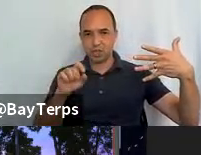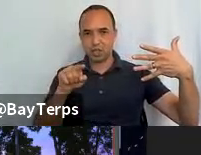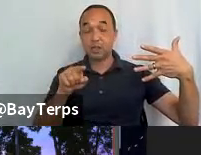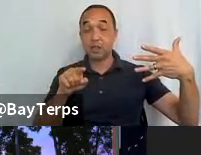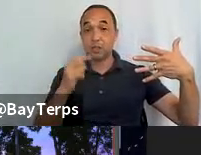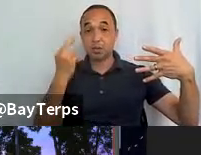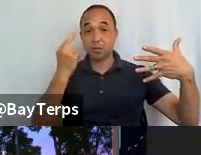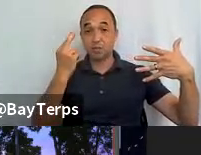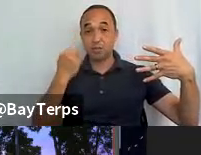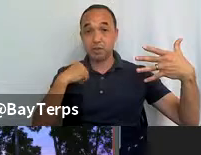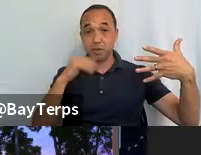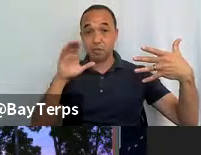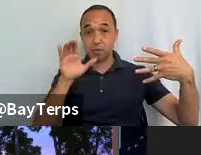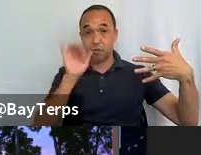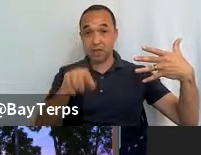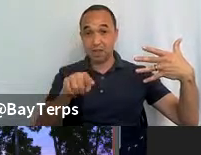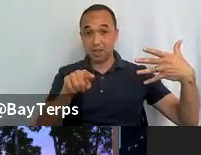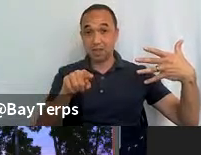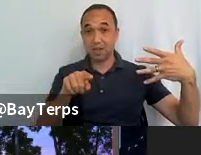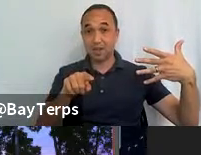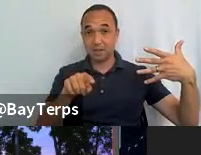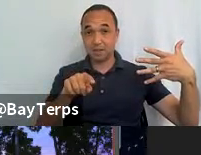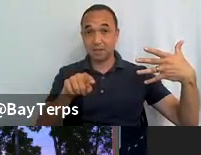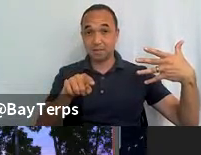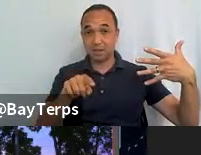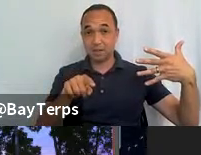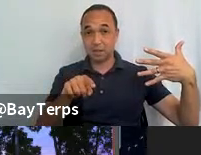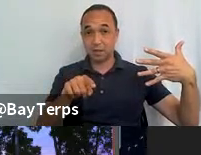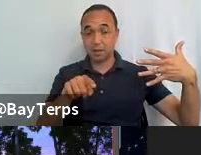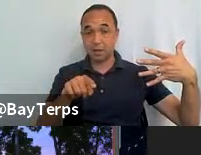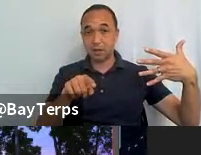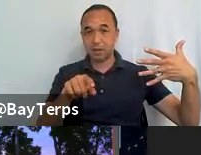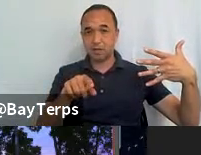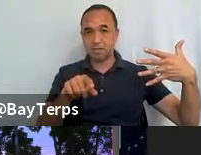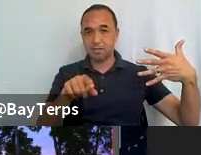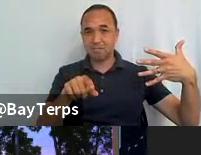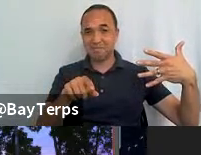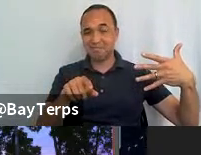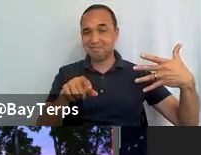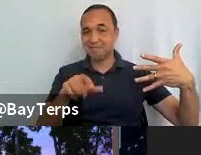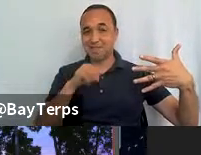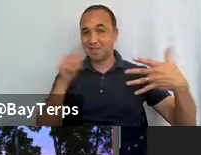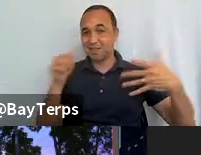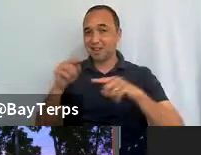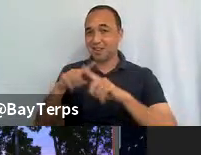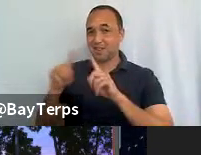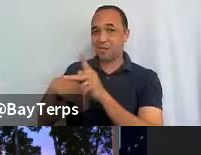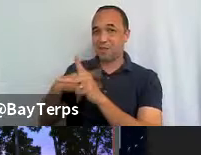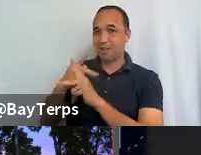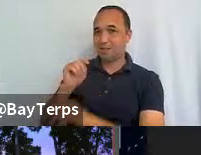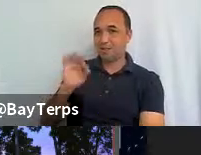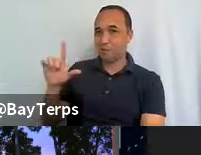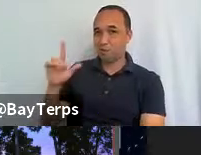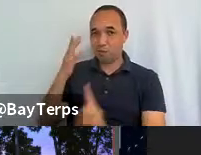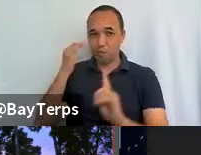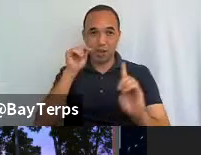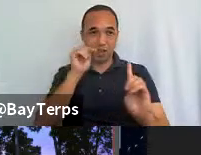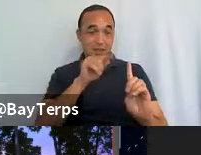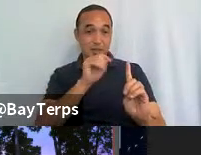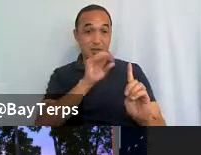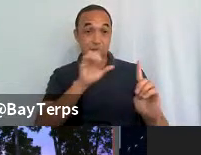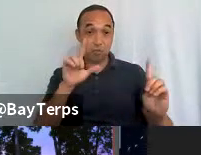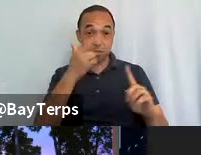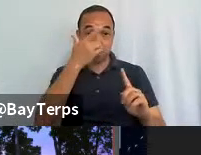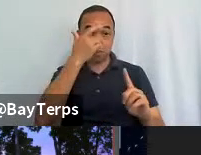do this as opposed to a different type of selection tool is that